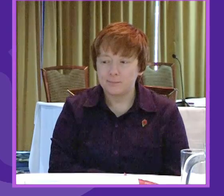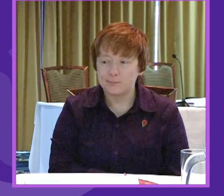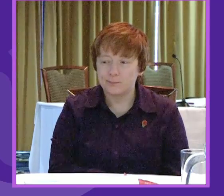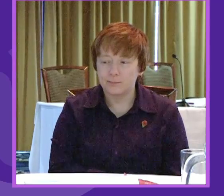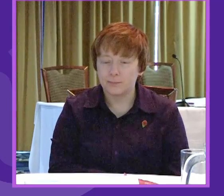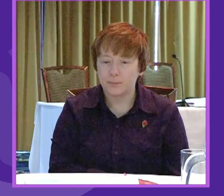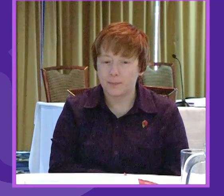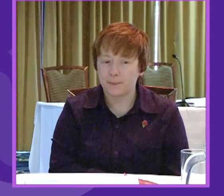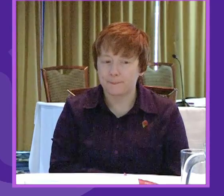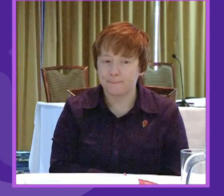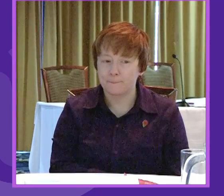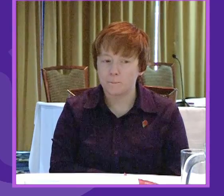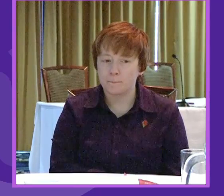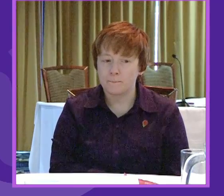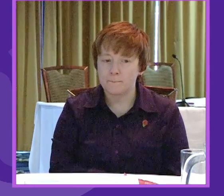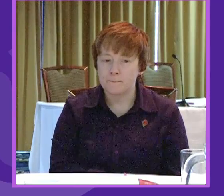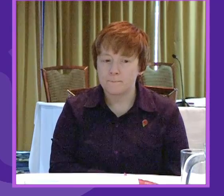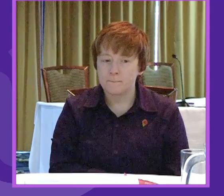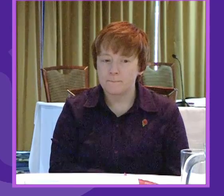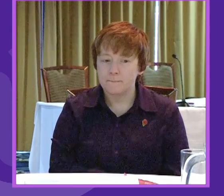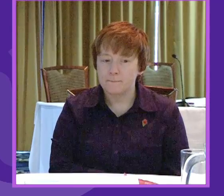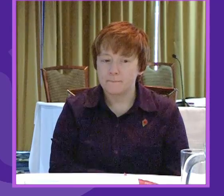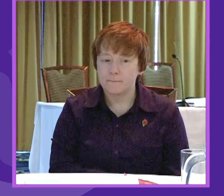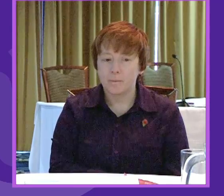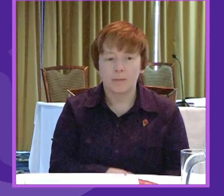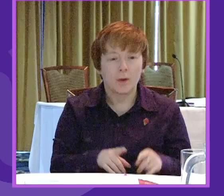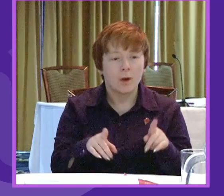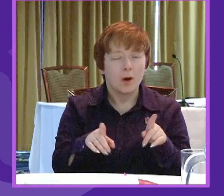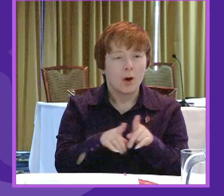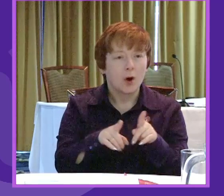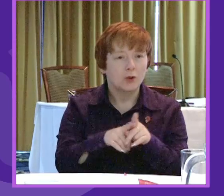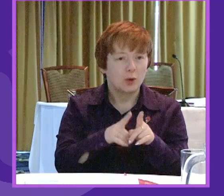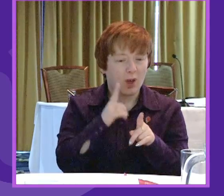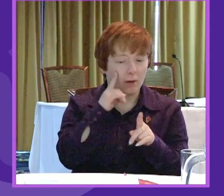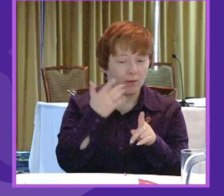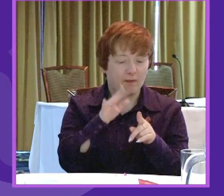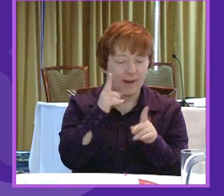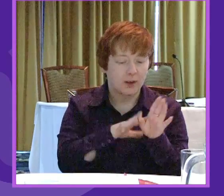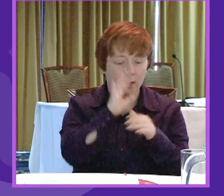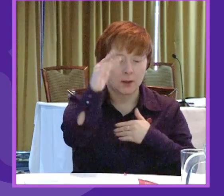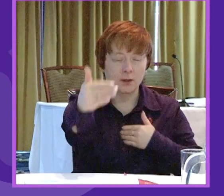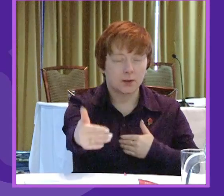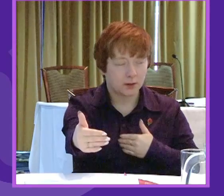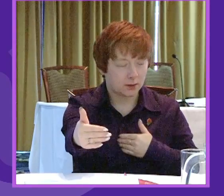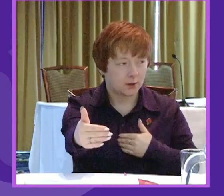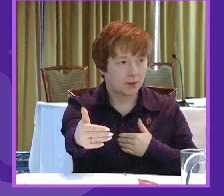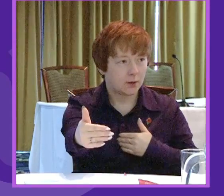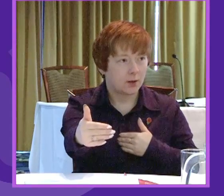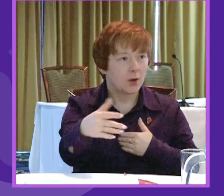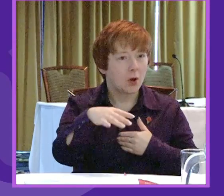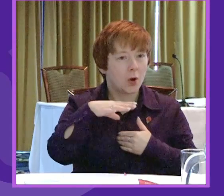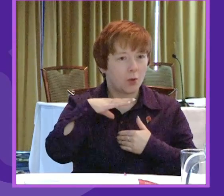and I suppose the other thing, I mean, that probably will come out, and I've referenced it with Paul there, is